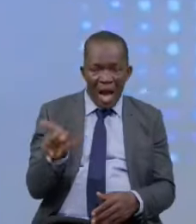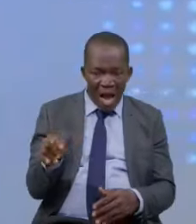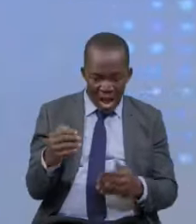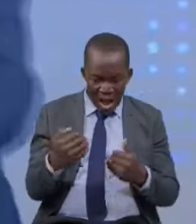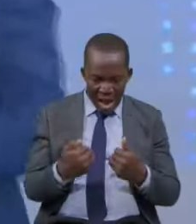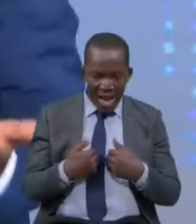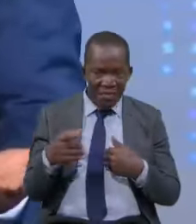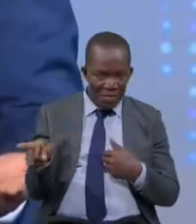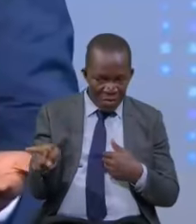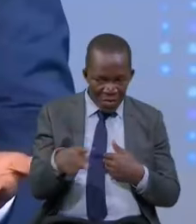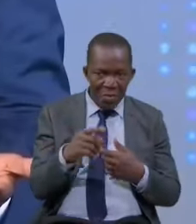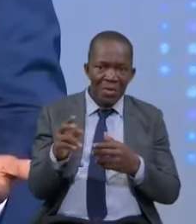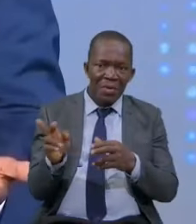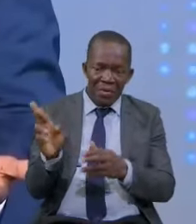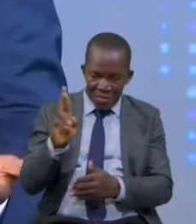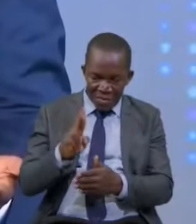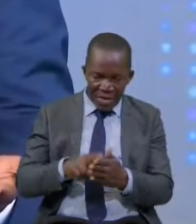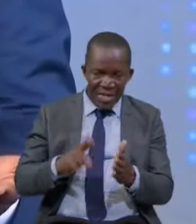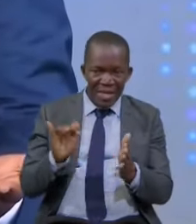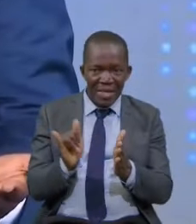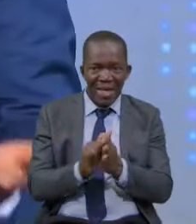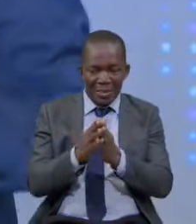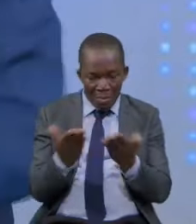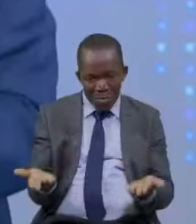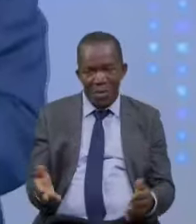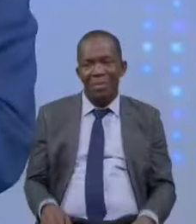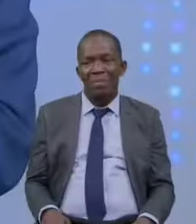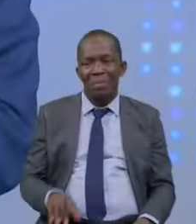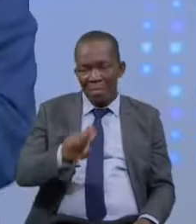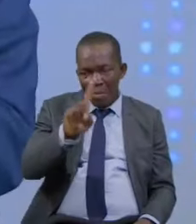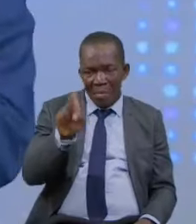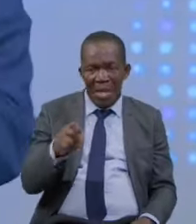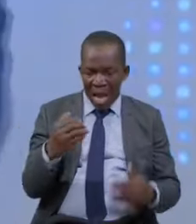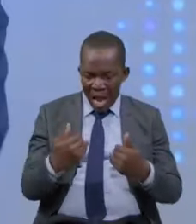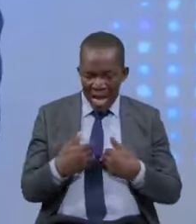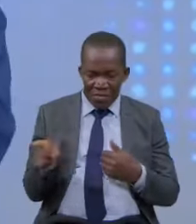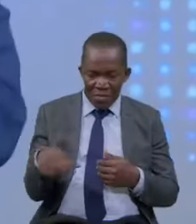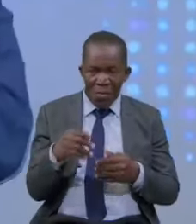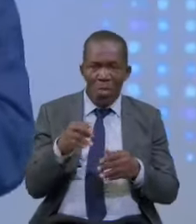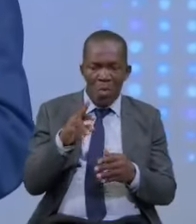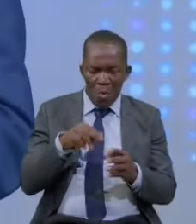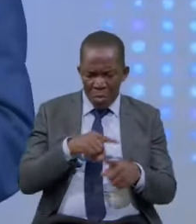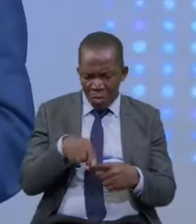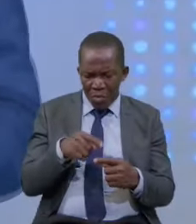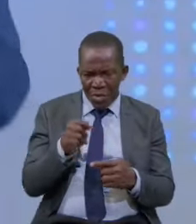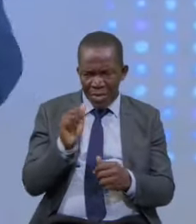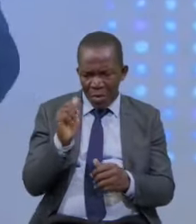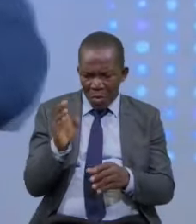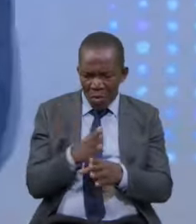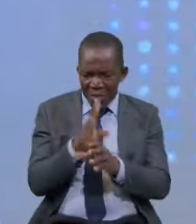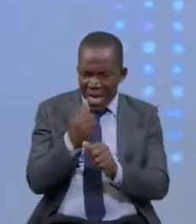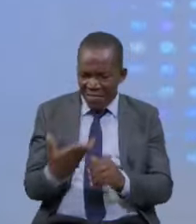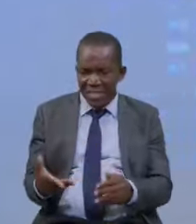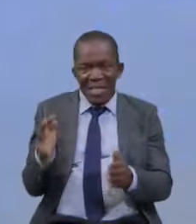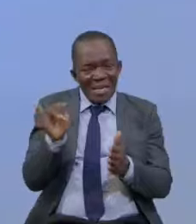you opened the book? Have you got everything inside that? You know,